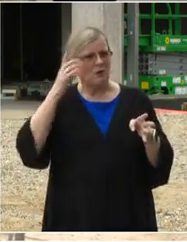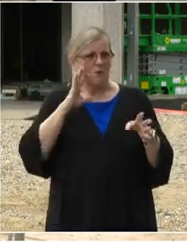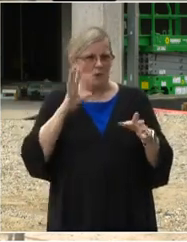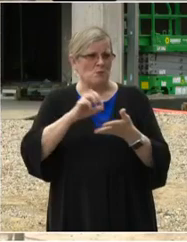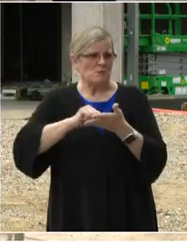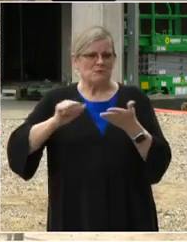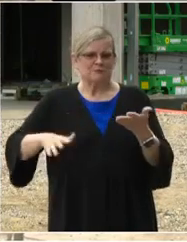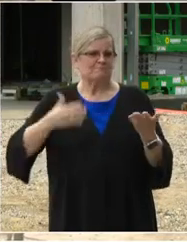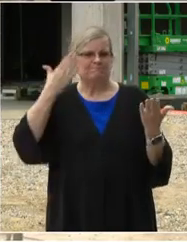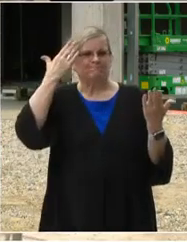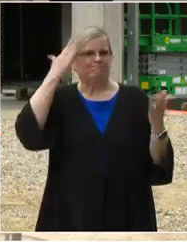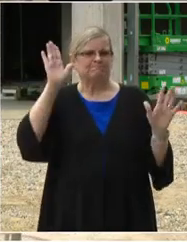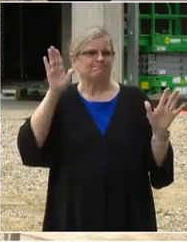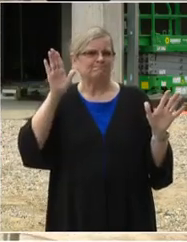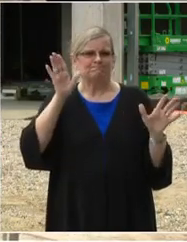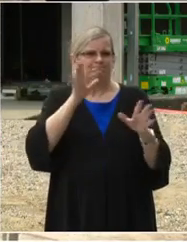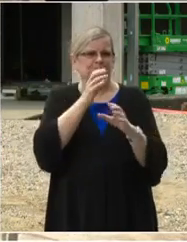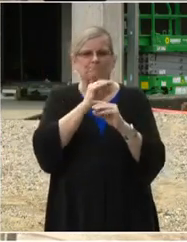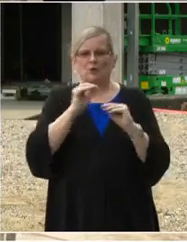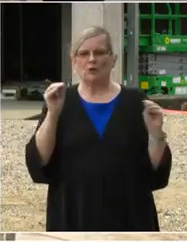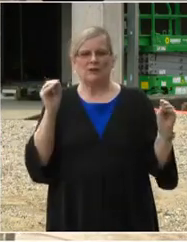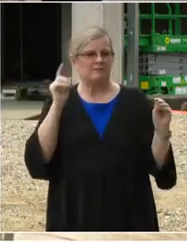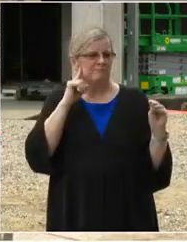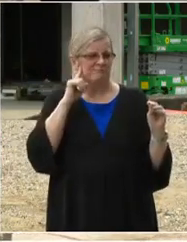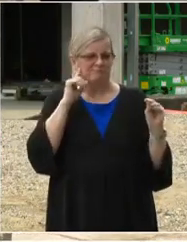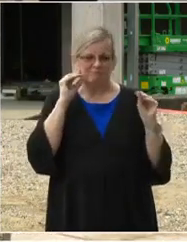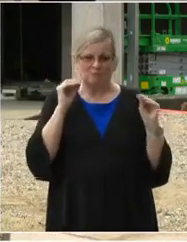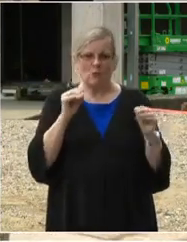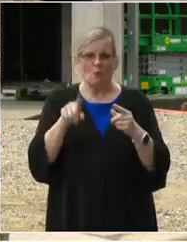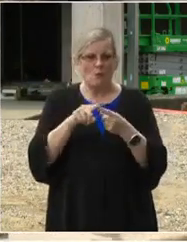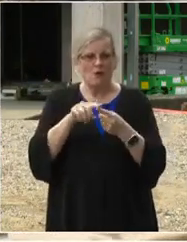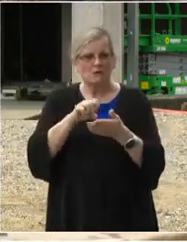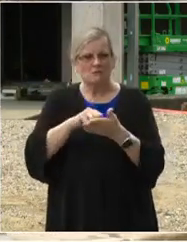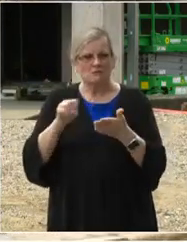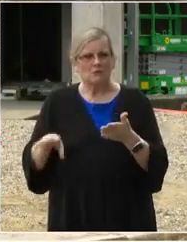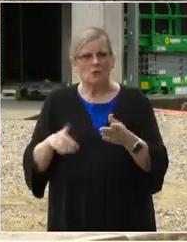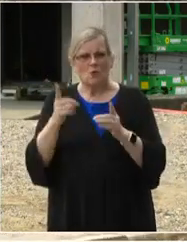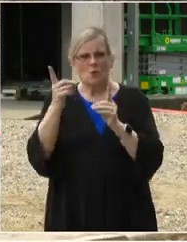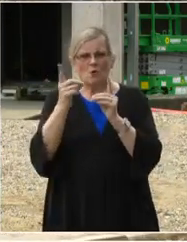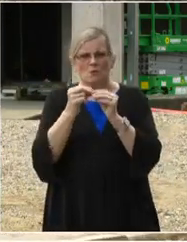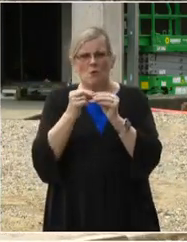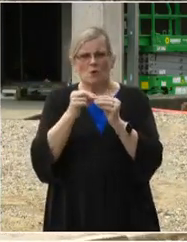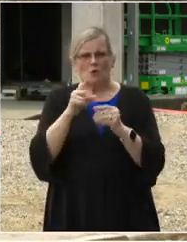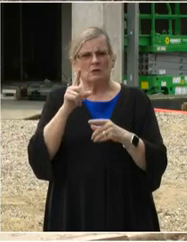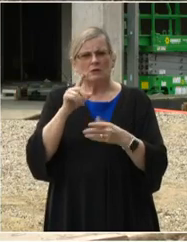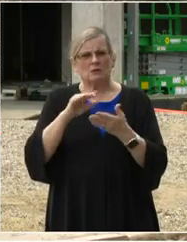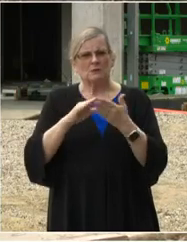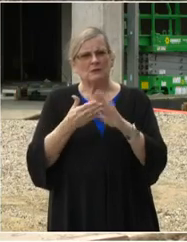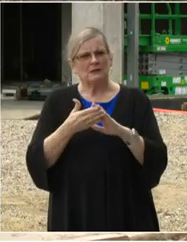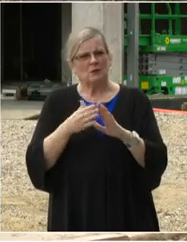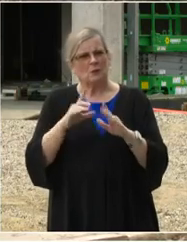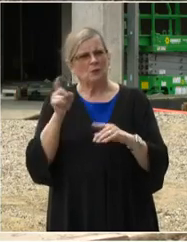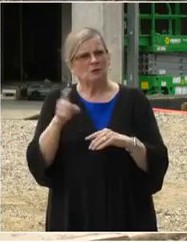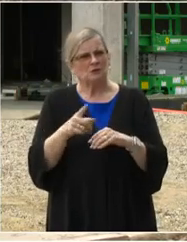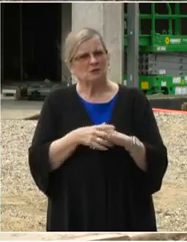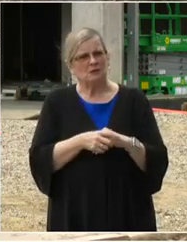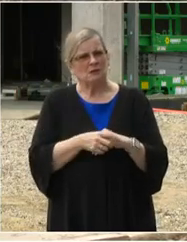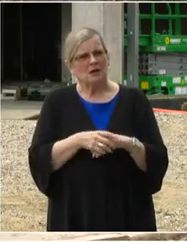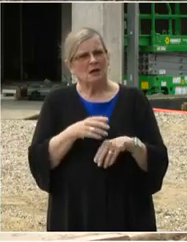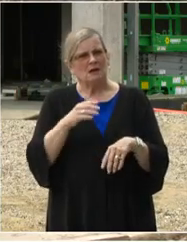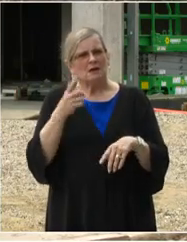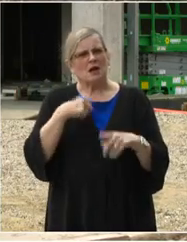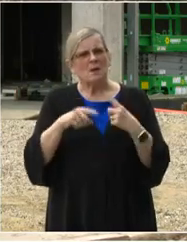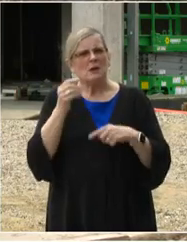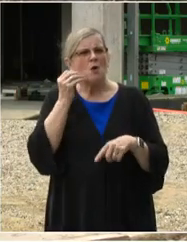Okay, with that, any community questions? One more? Oh, yes, okay. Sorry, one more. Just to take it back to the Housing Production Trust Fund